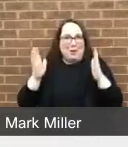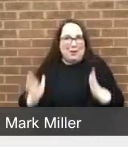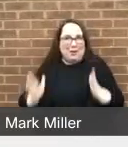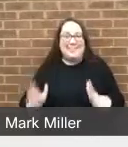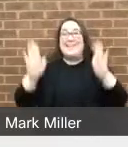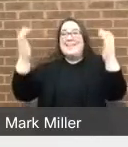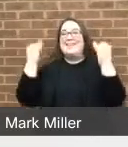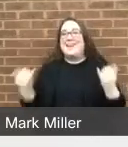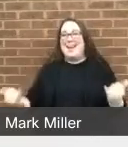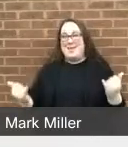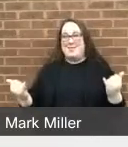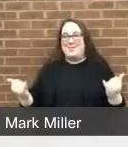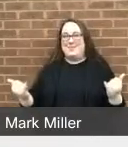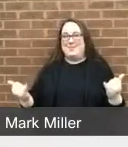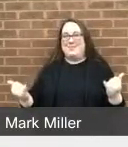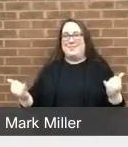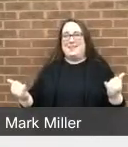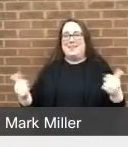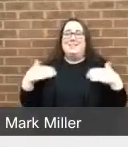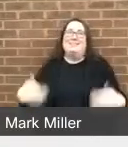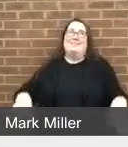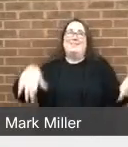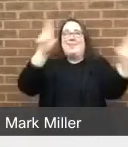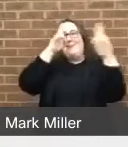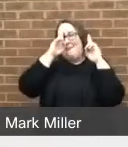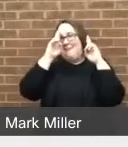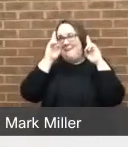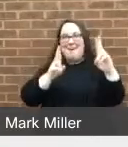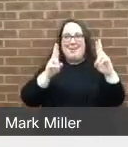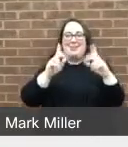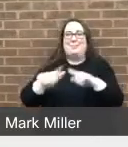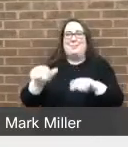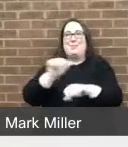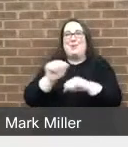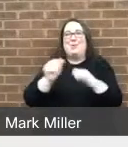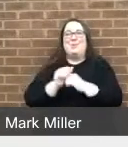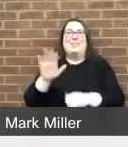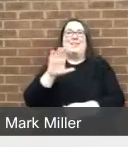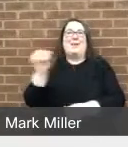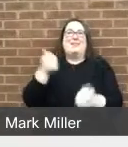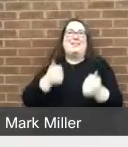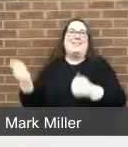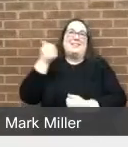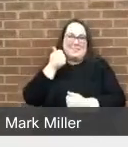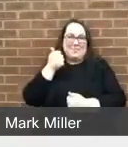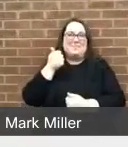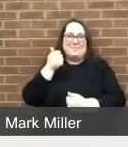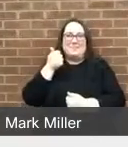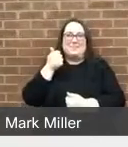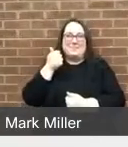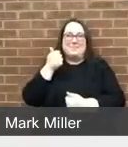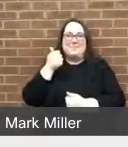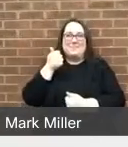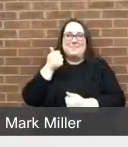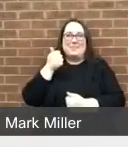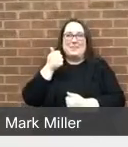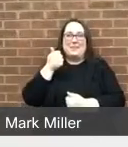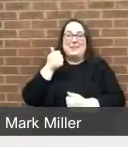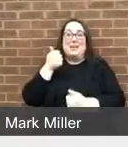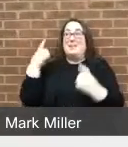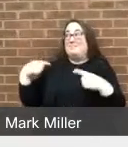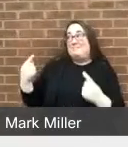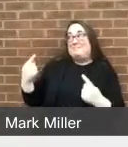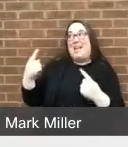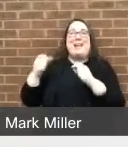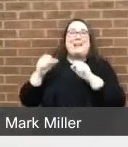now, I want to say how honored I am to be working with a county executive who has and continues to be